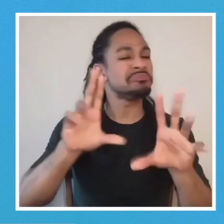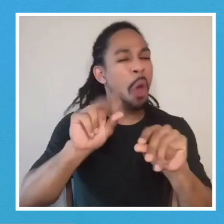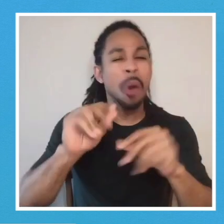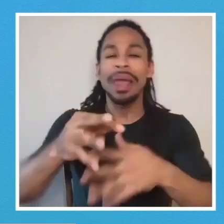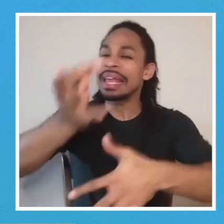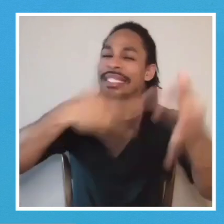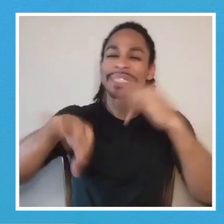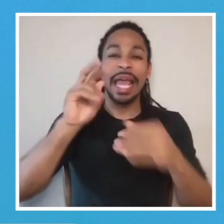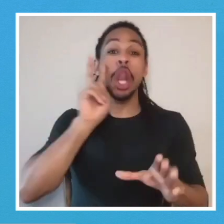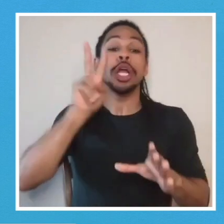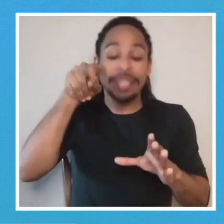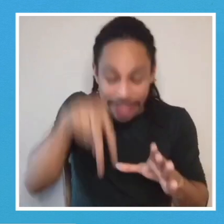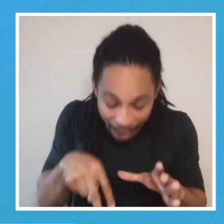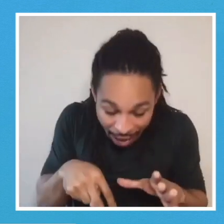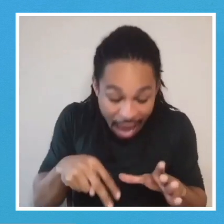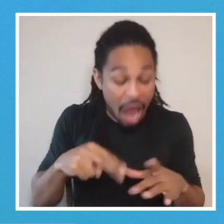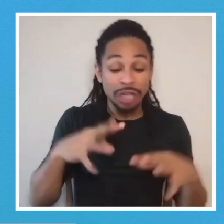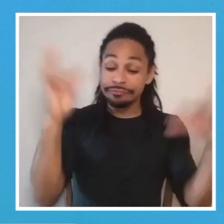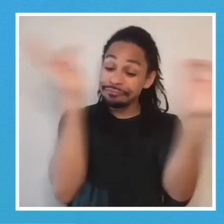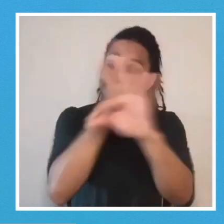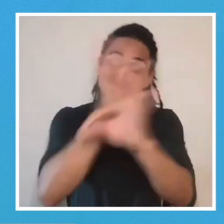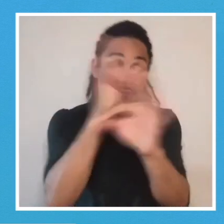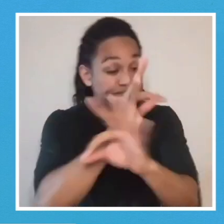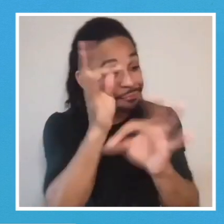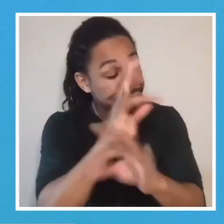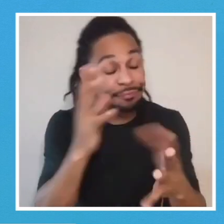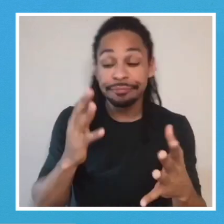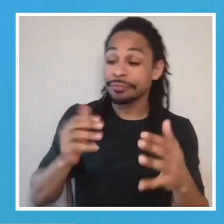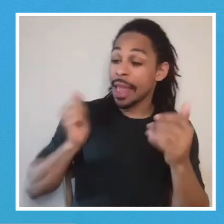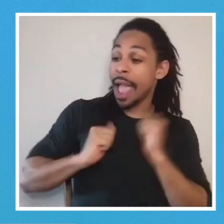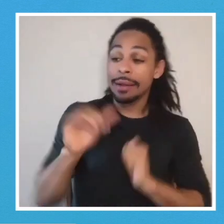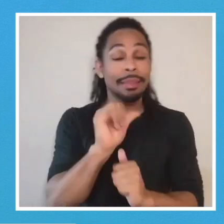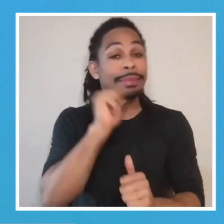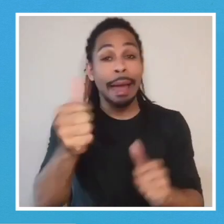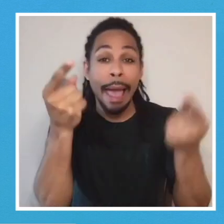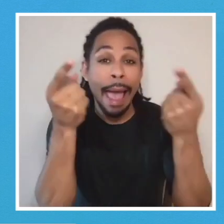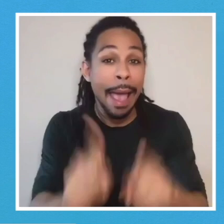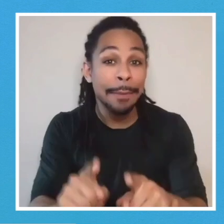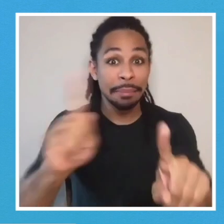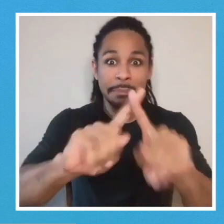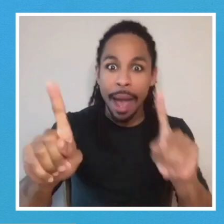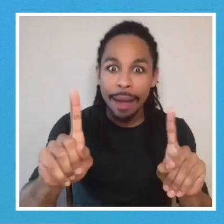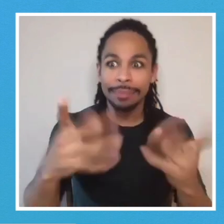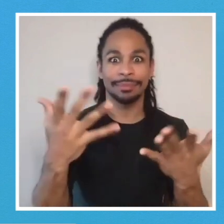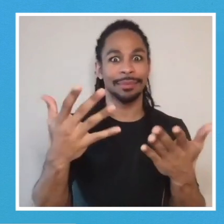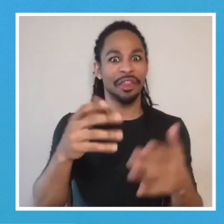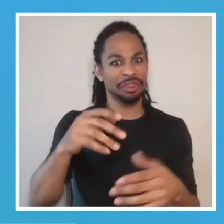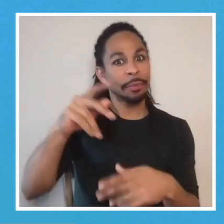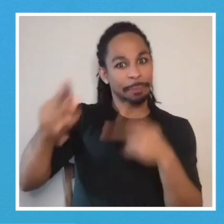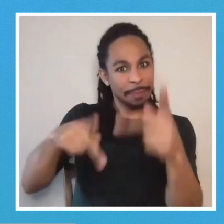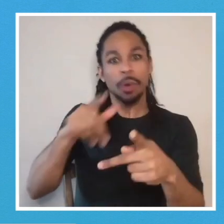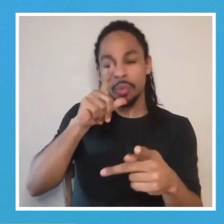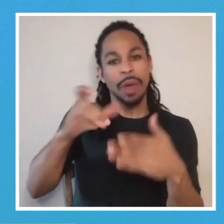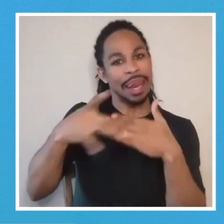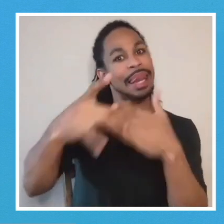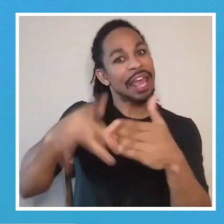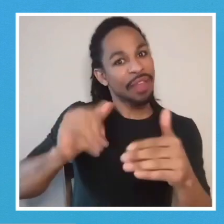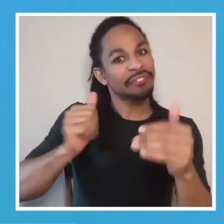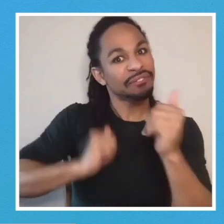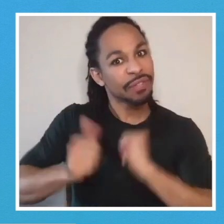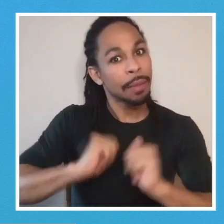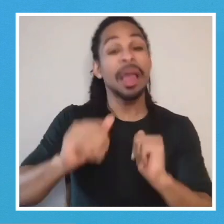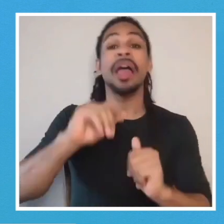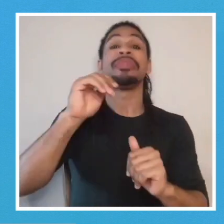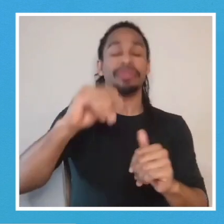just pretend it's not happening. But the protagonists in the film, they launch a movement called Just Look